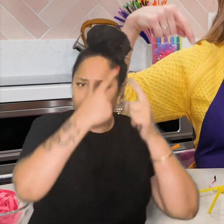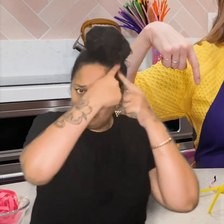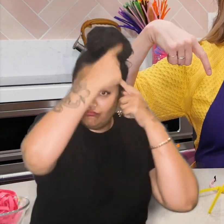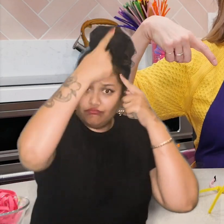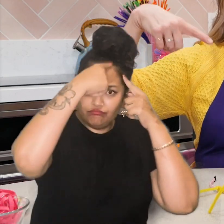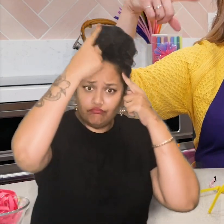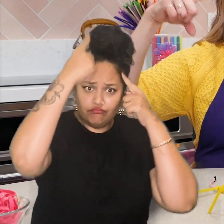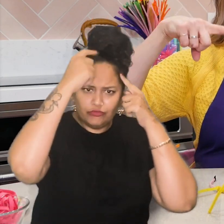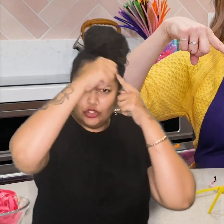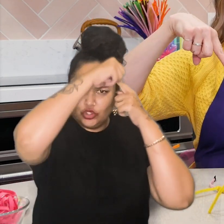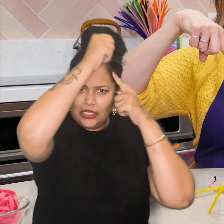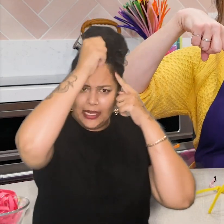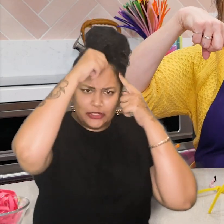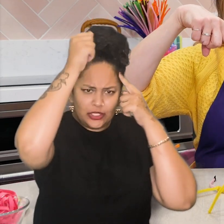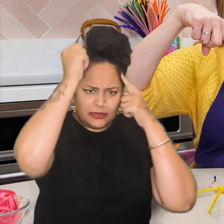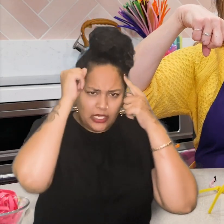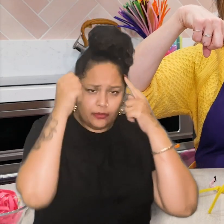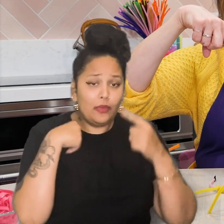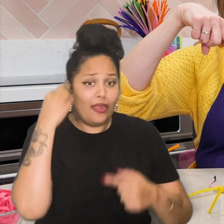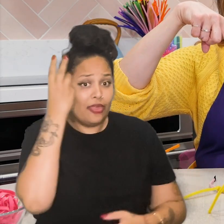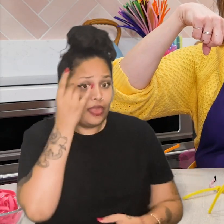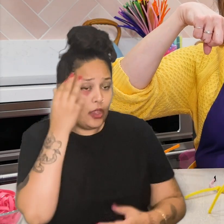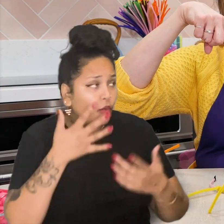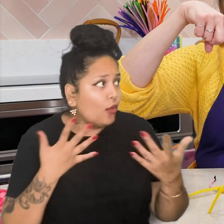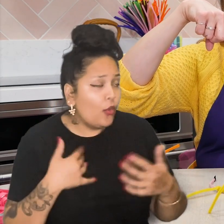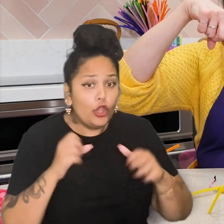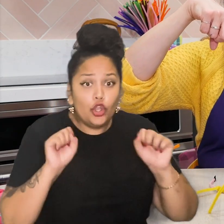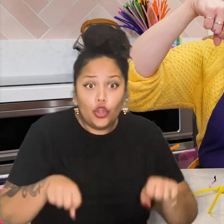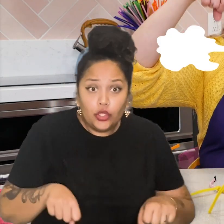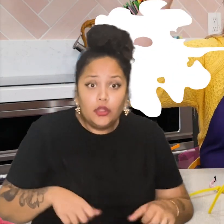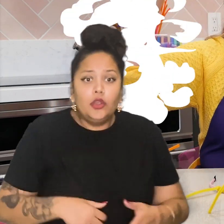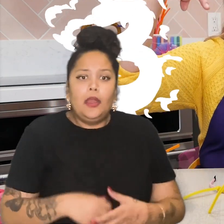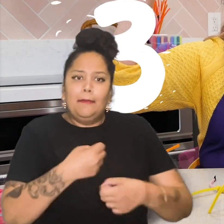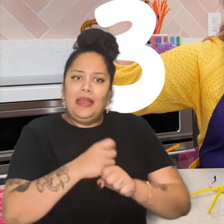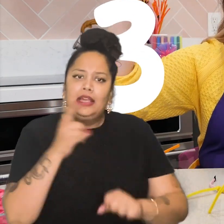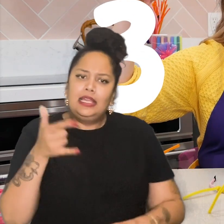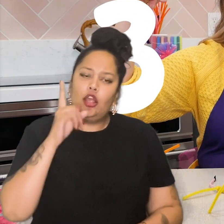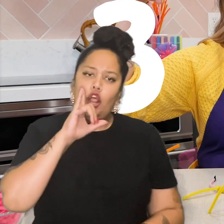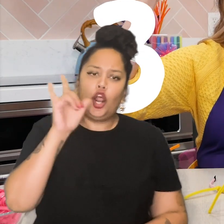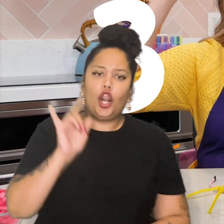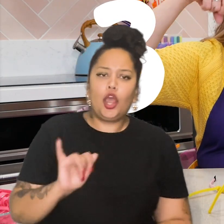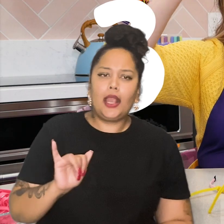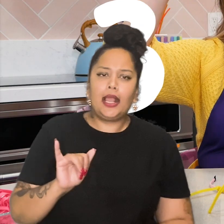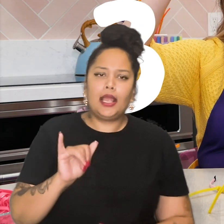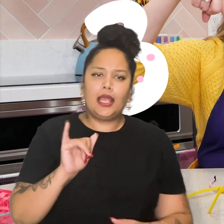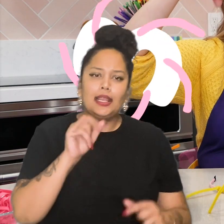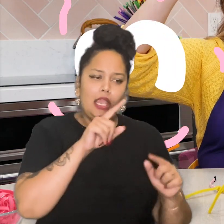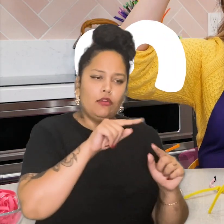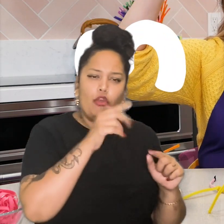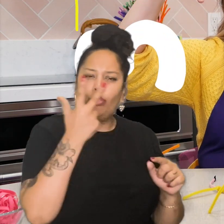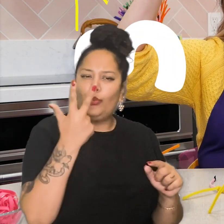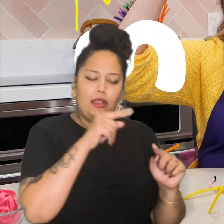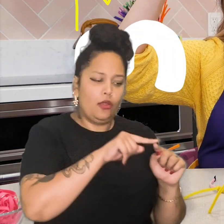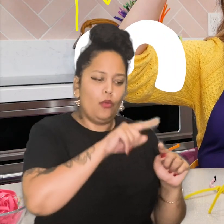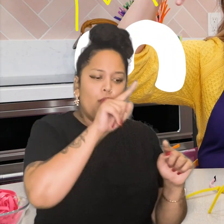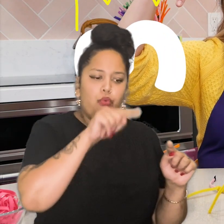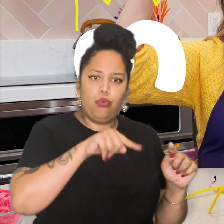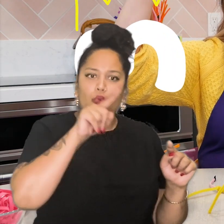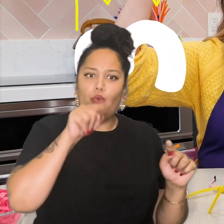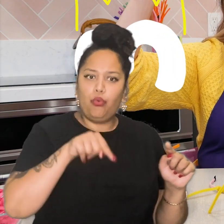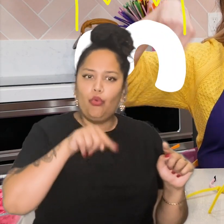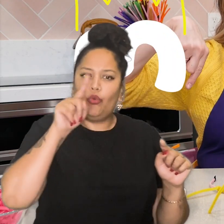shape. And I'm thinking what we could do is kind of make it look like, you know, the number 3 on top. So we